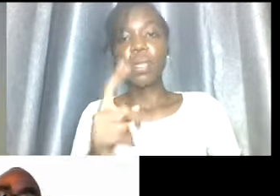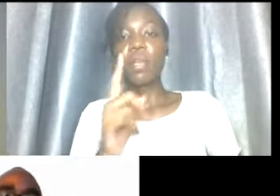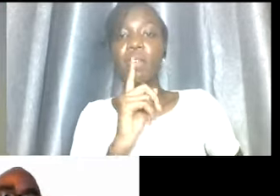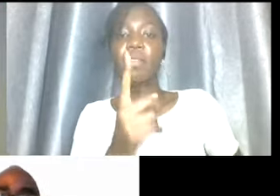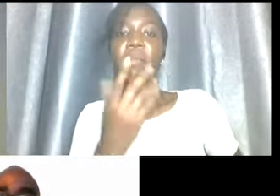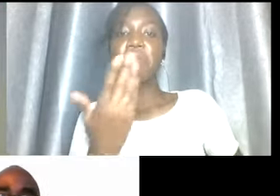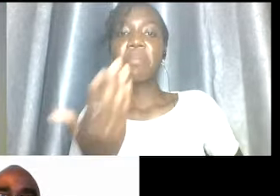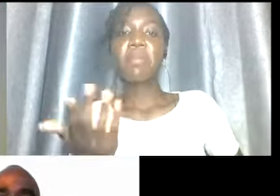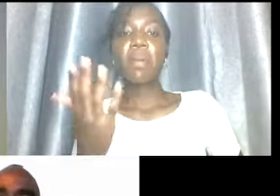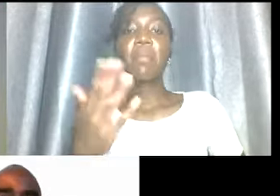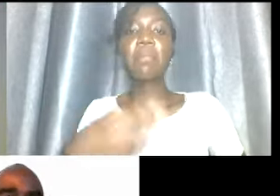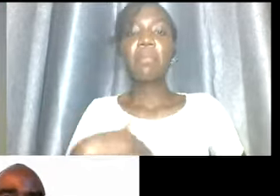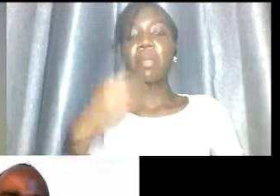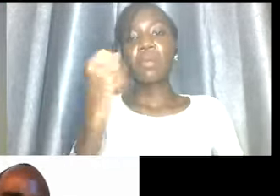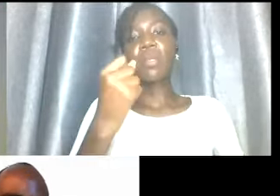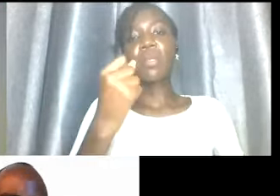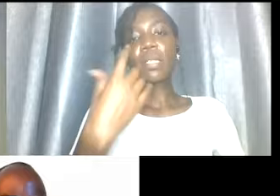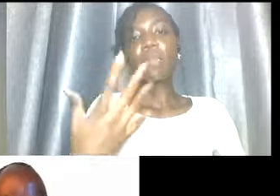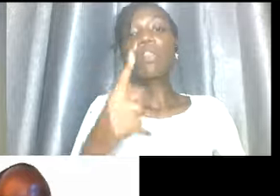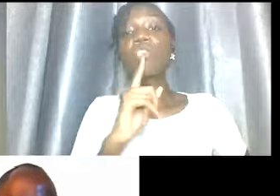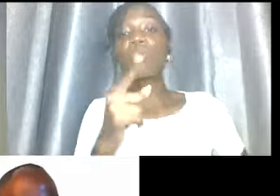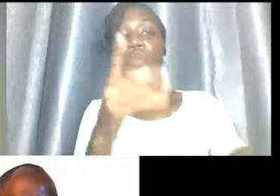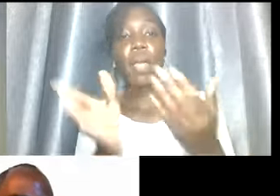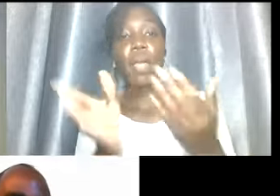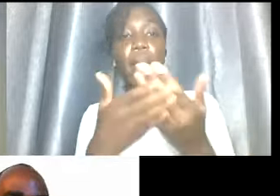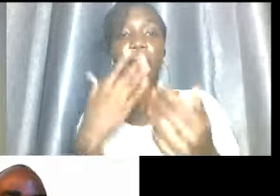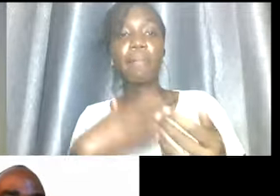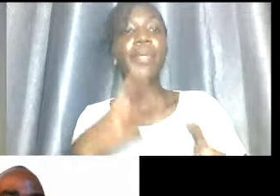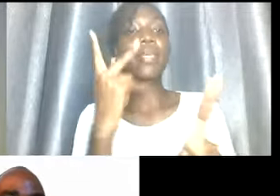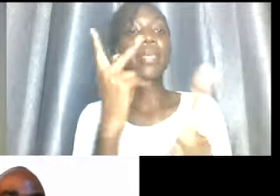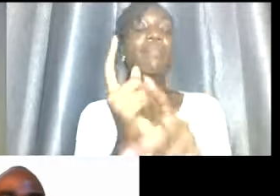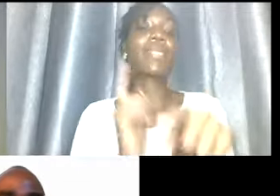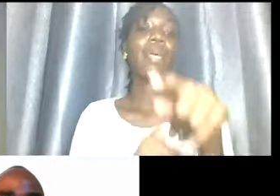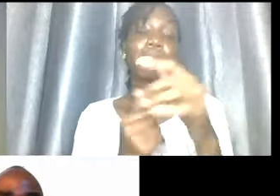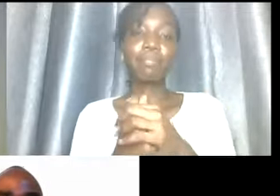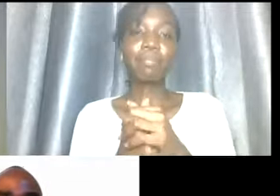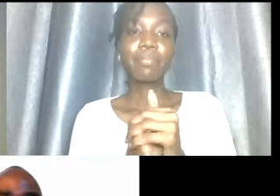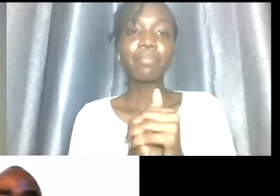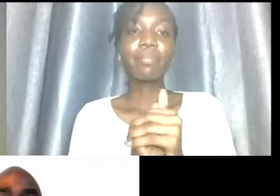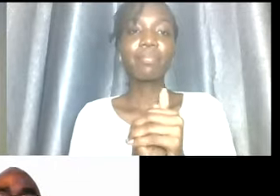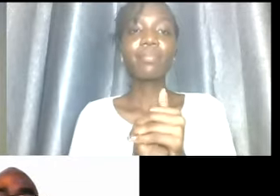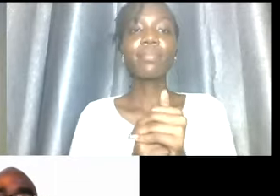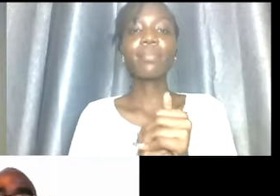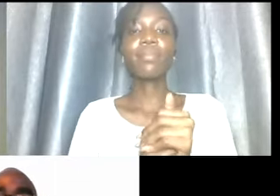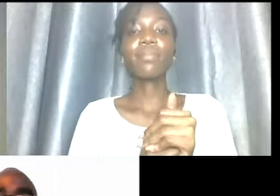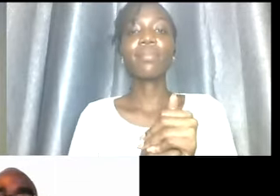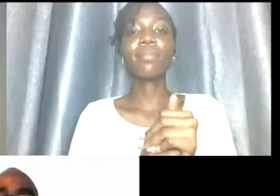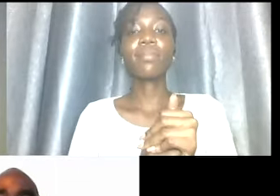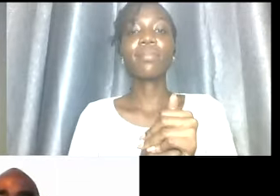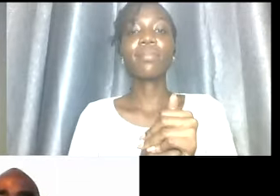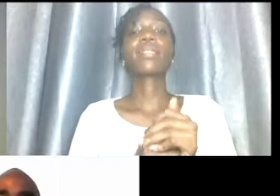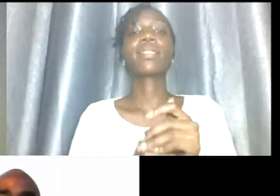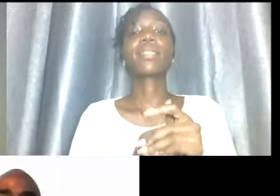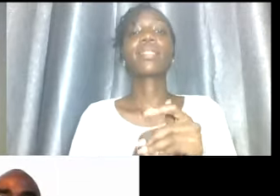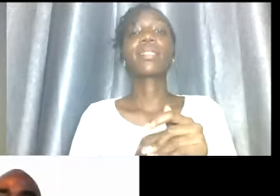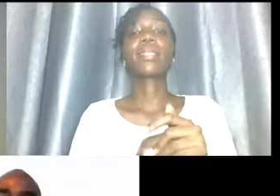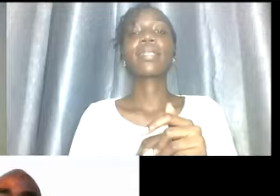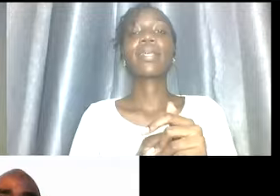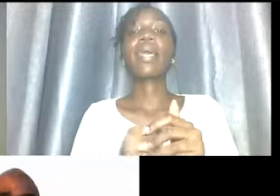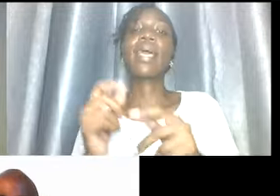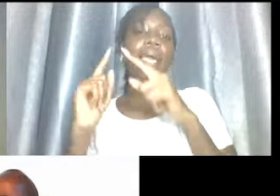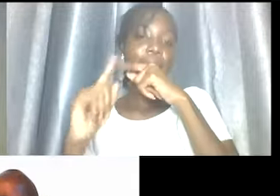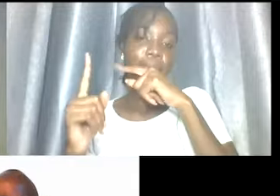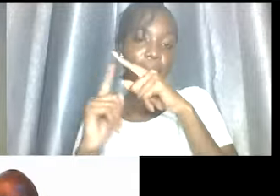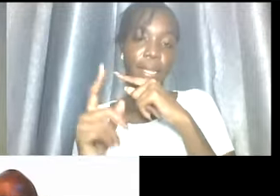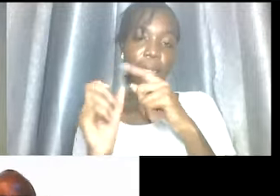I can go on and on and on. So help me with my time management, please. So as experience helps you to iron out those